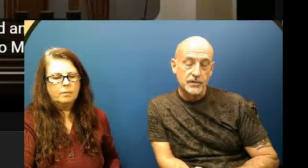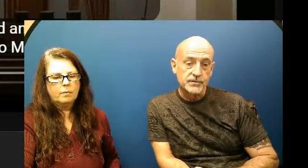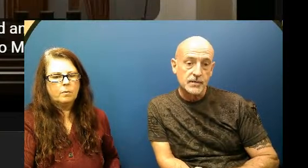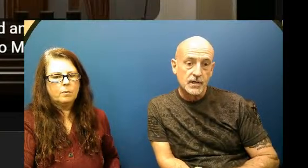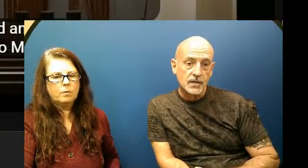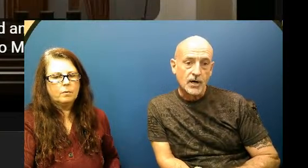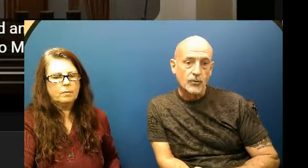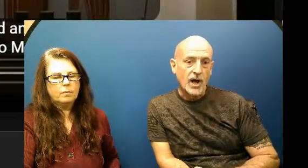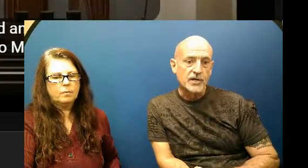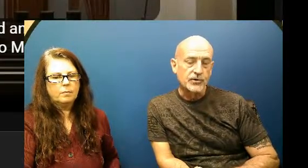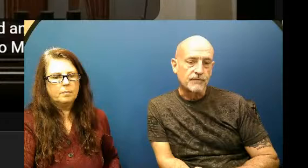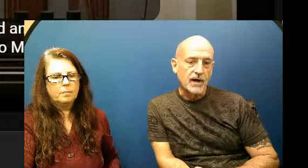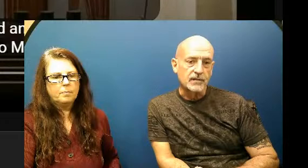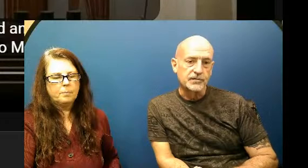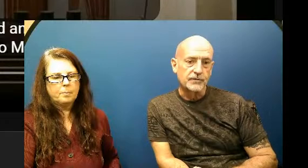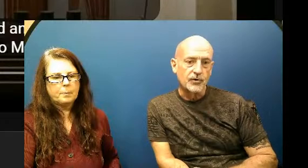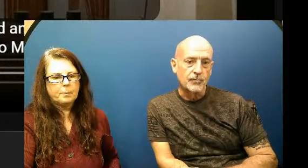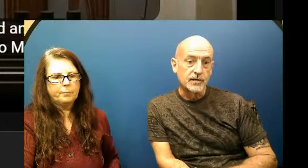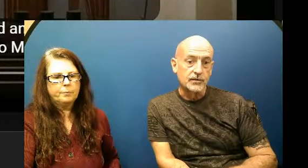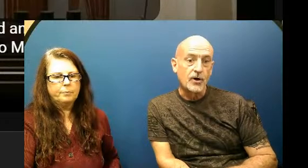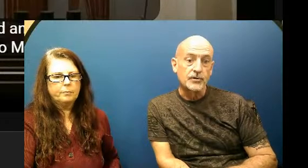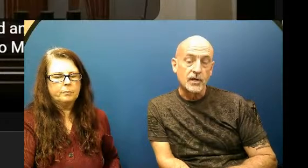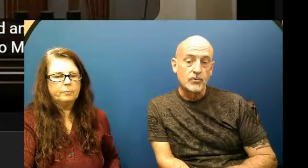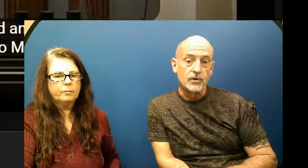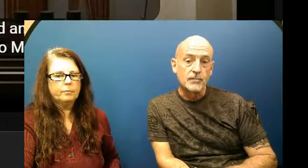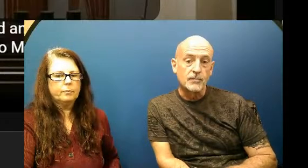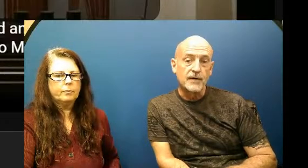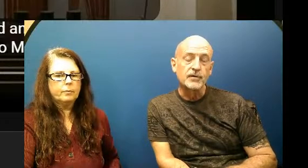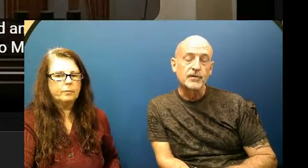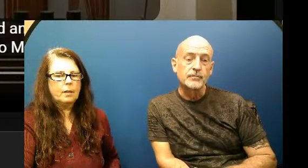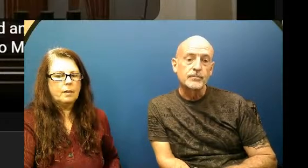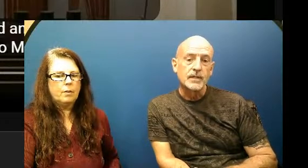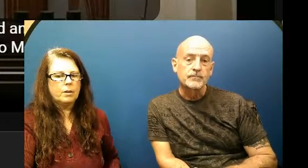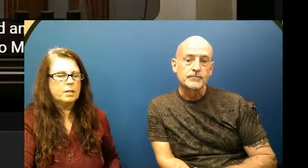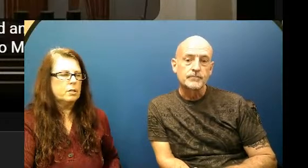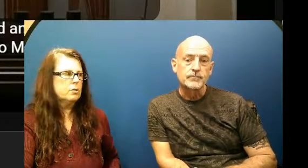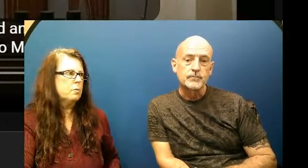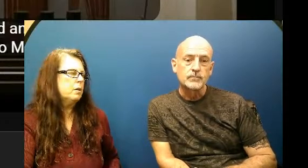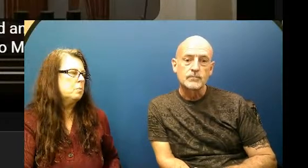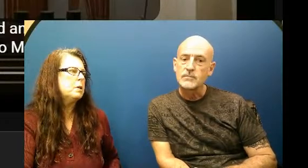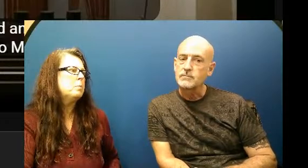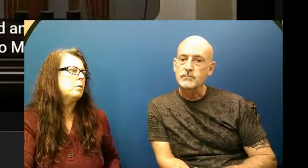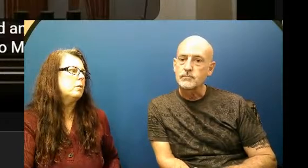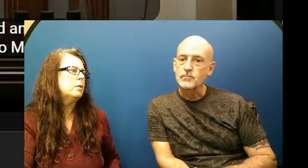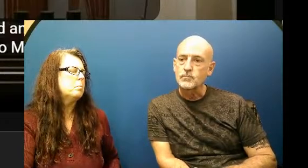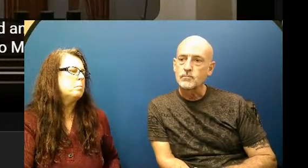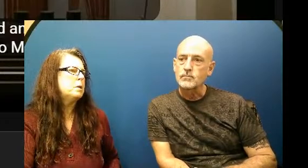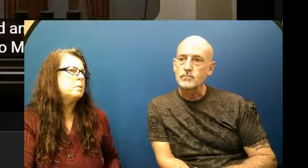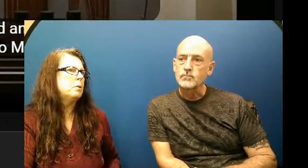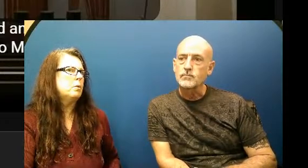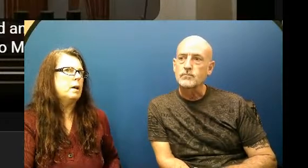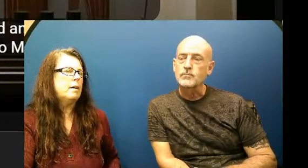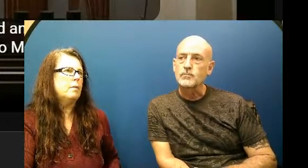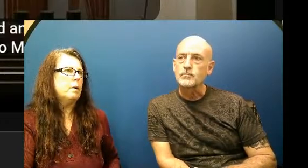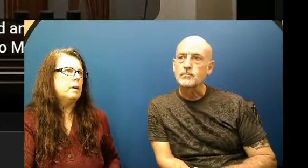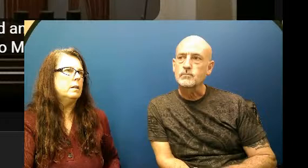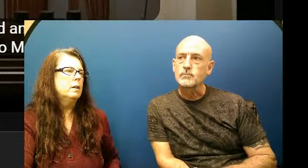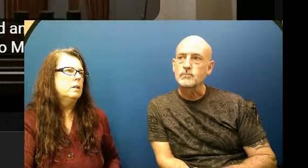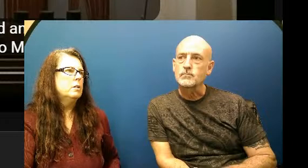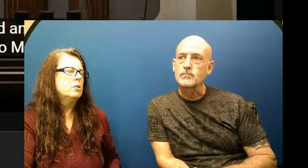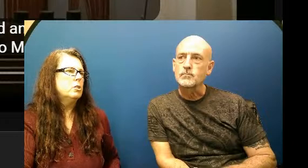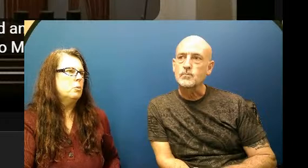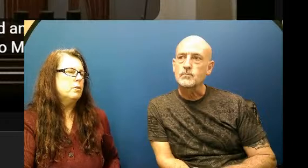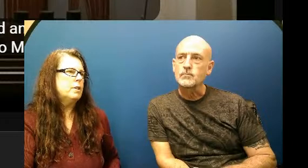anywhere else. Otherwise, you're in violation of European law. They will come after you. They have laws here as well that people have a